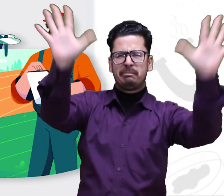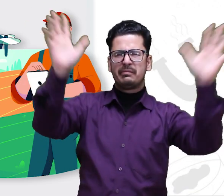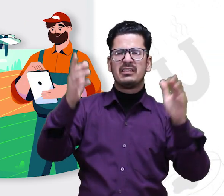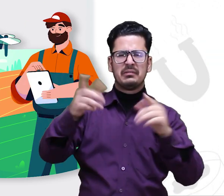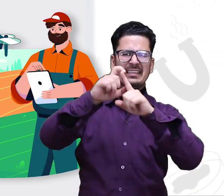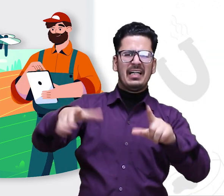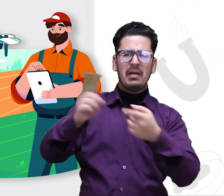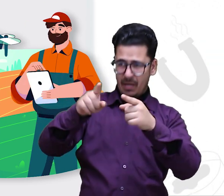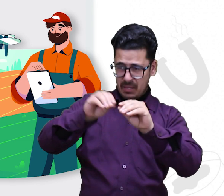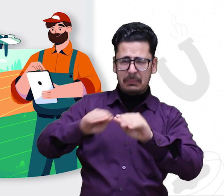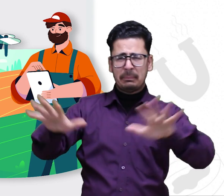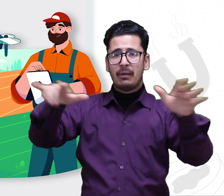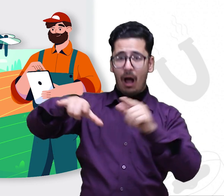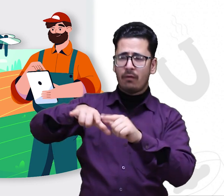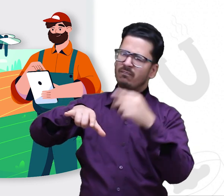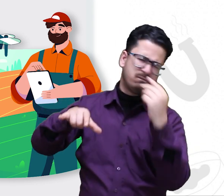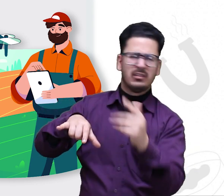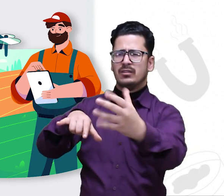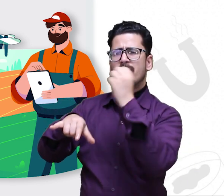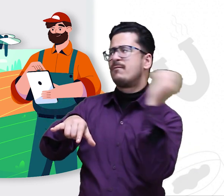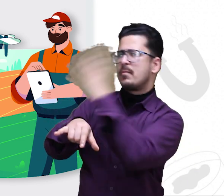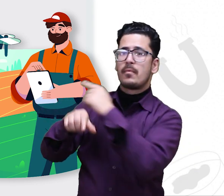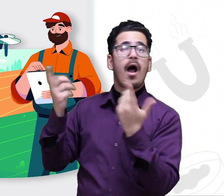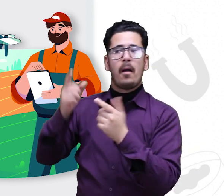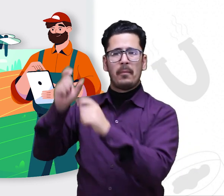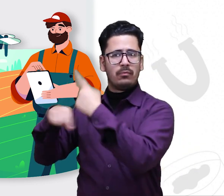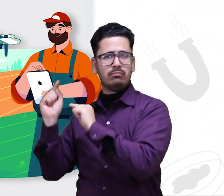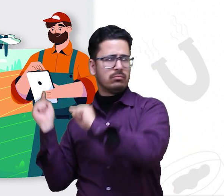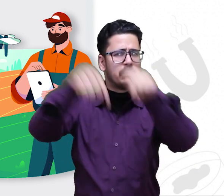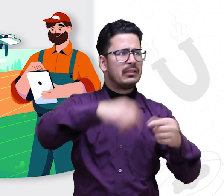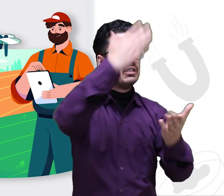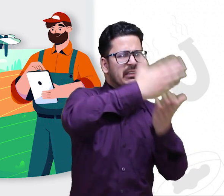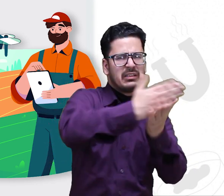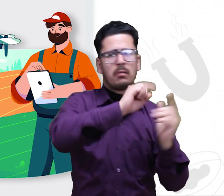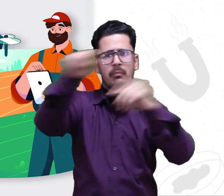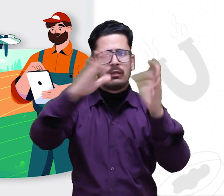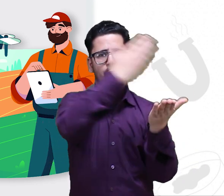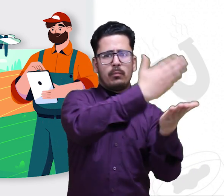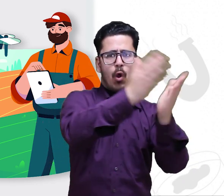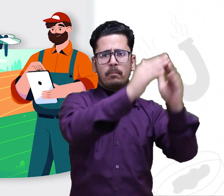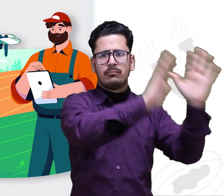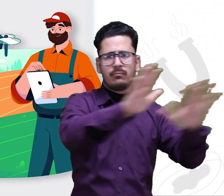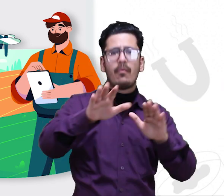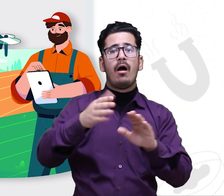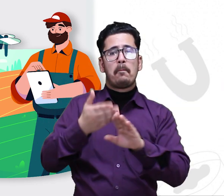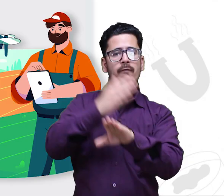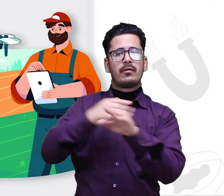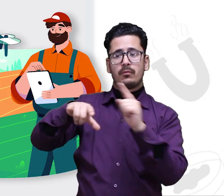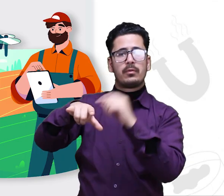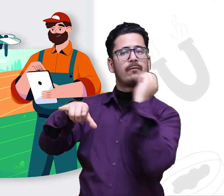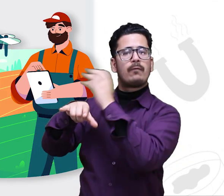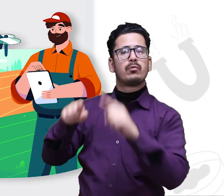They can assess the impact on air quality without putting human lives in danger.